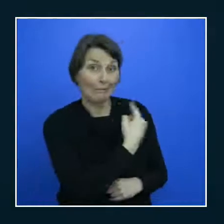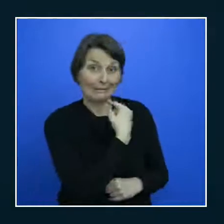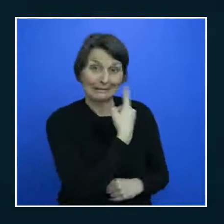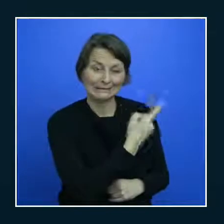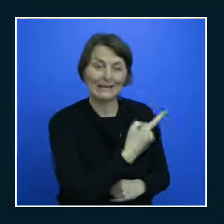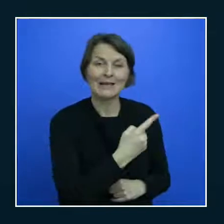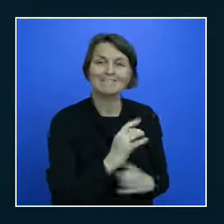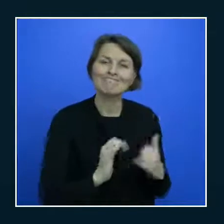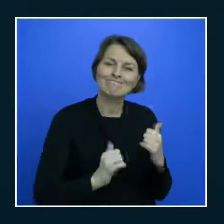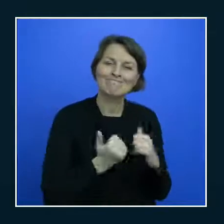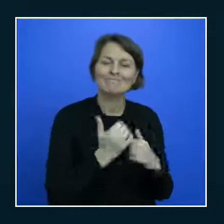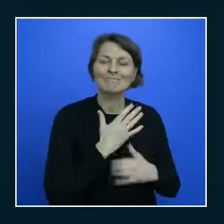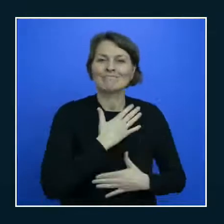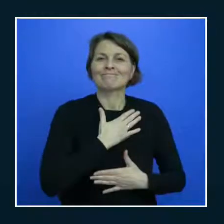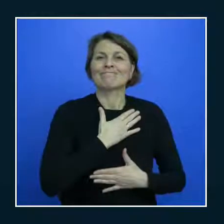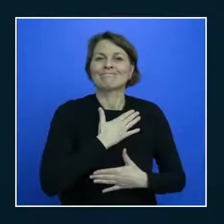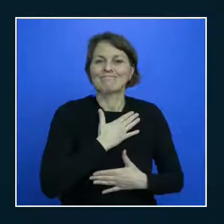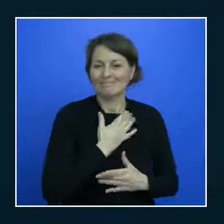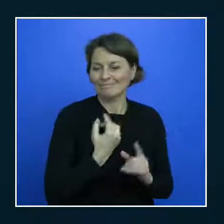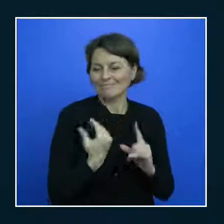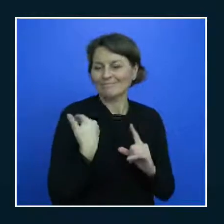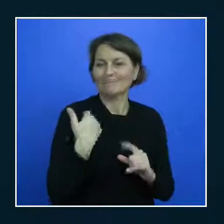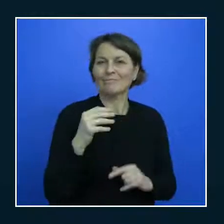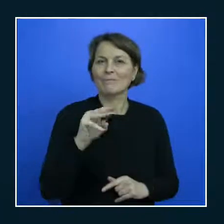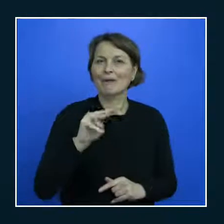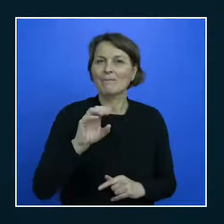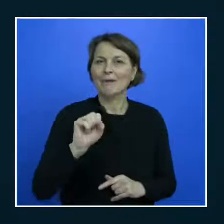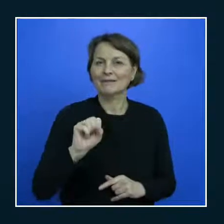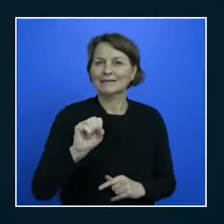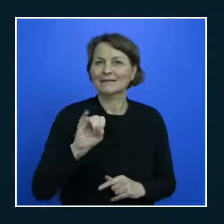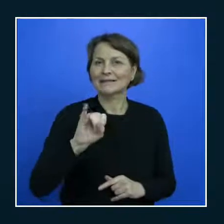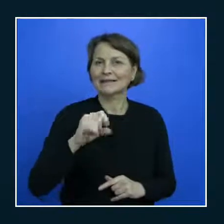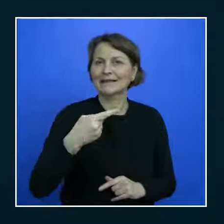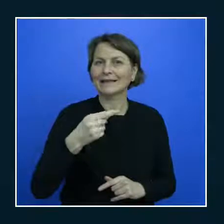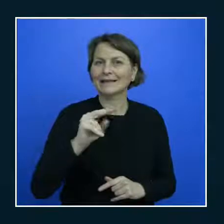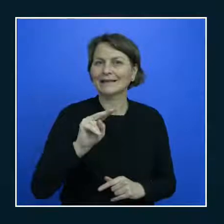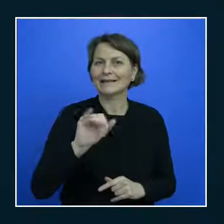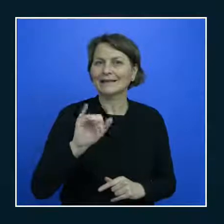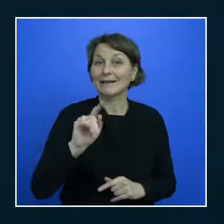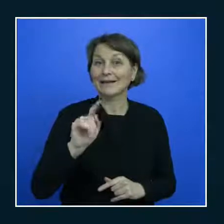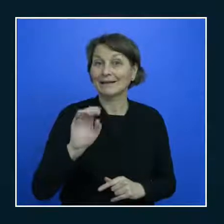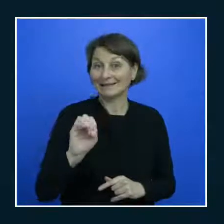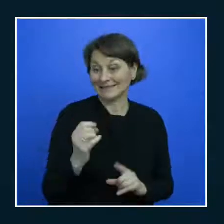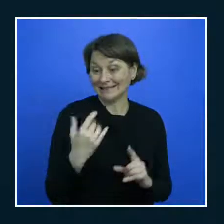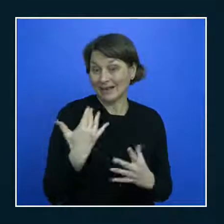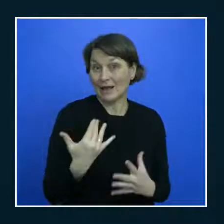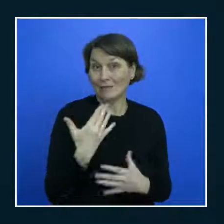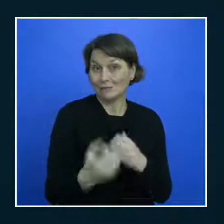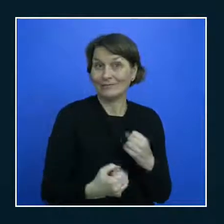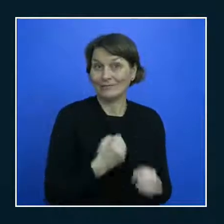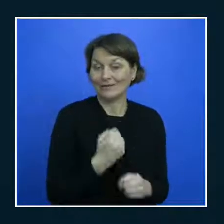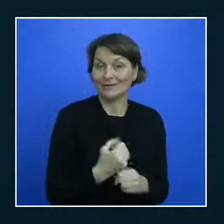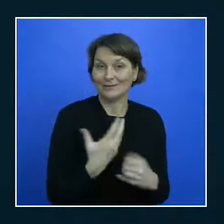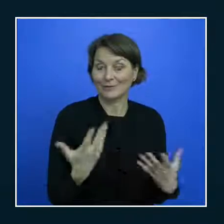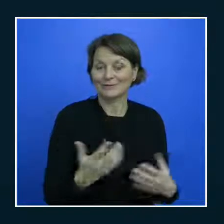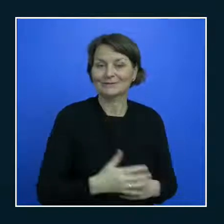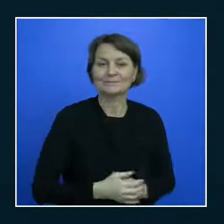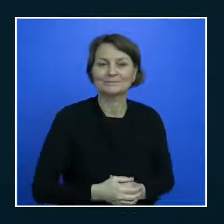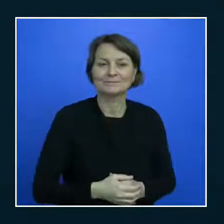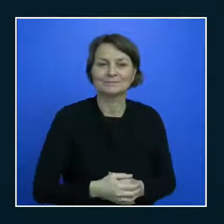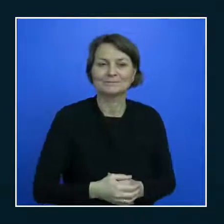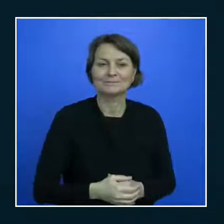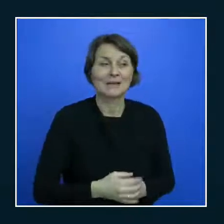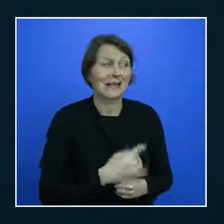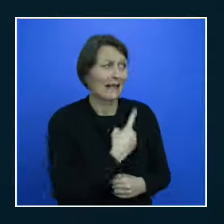most exciting thing about Microsoft Ignite this year. So Lars, you're first. I might be really boring,